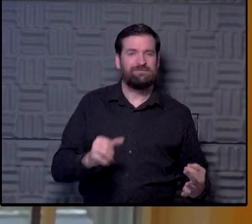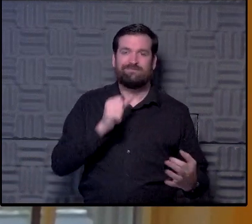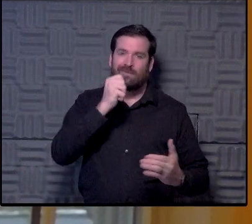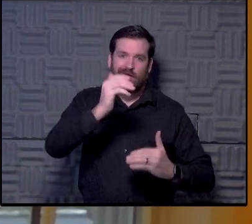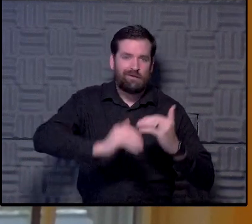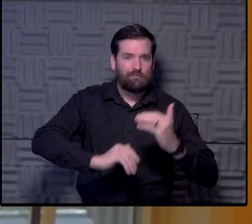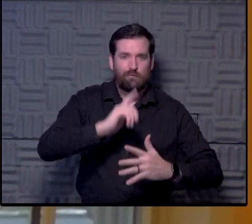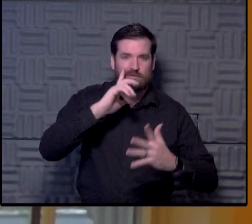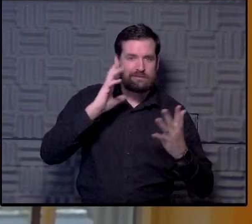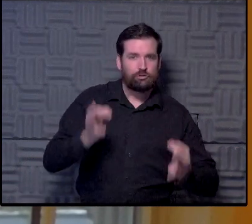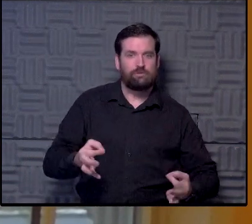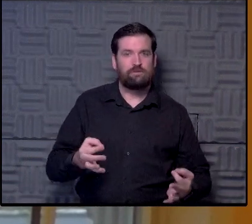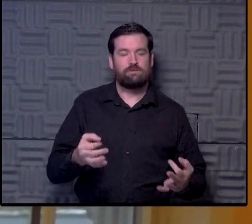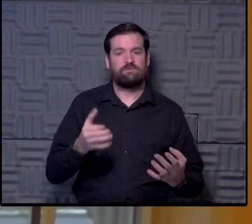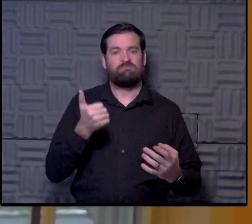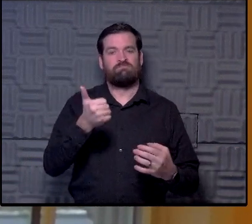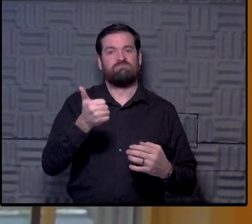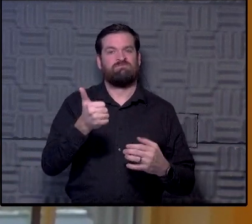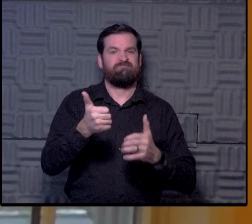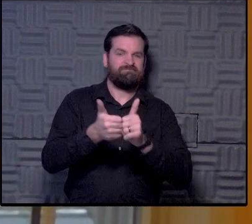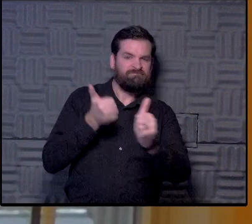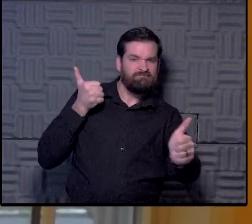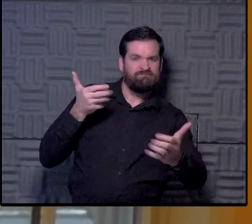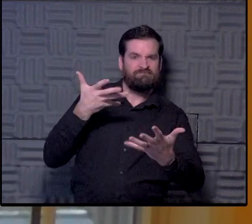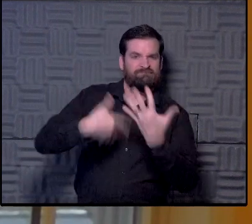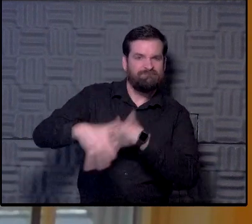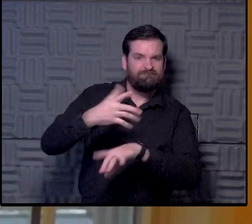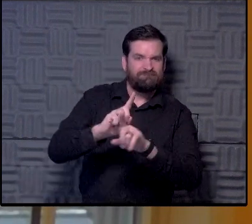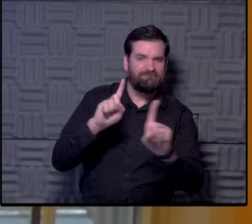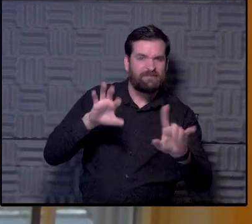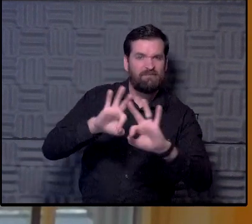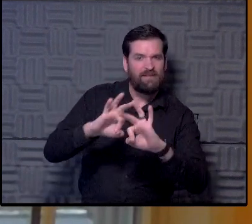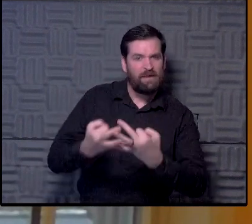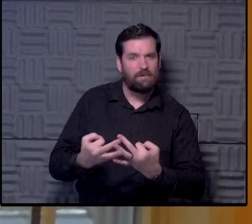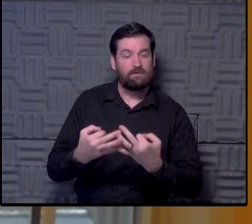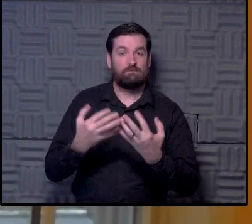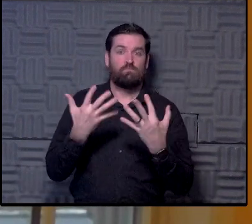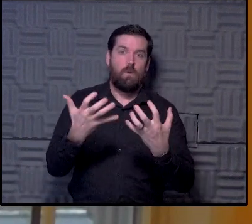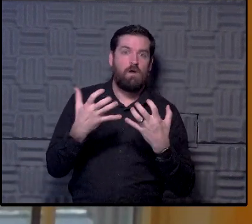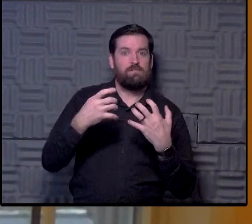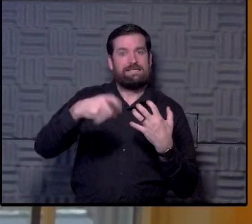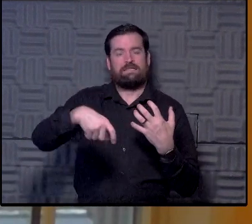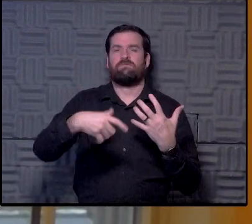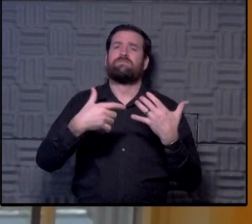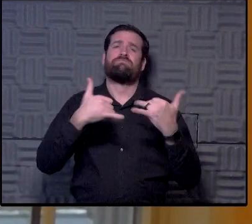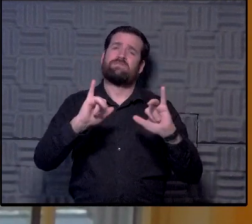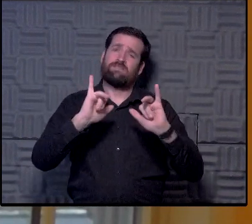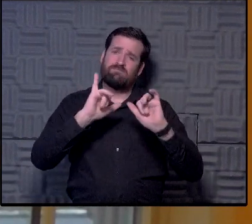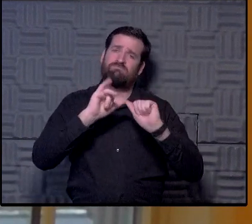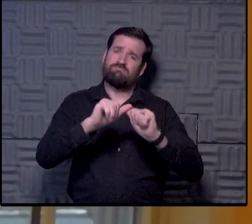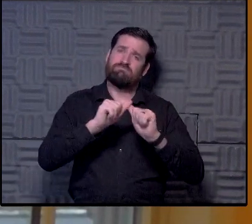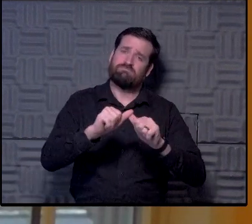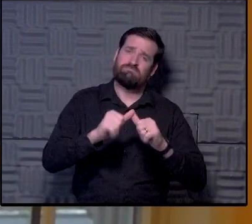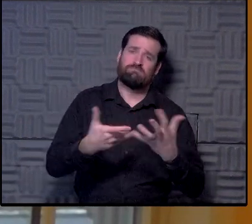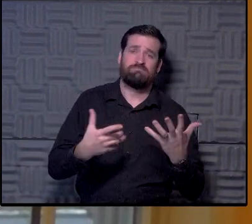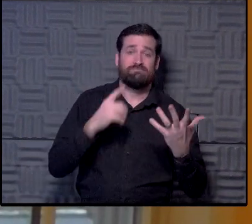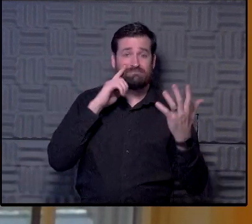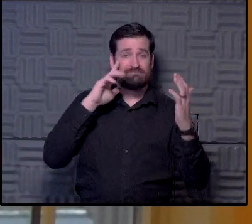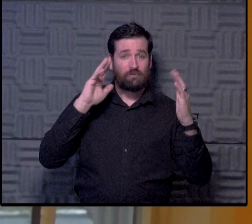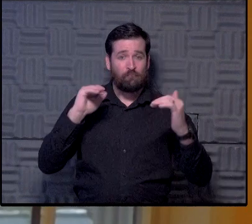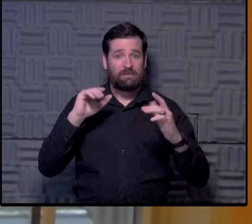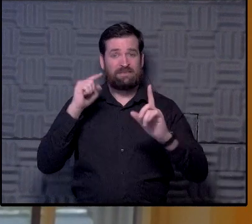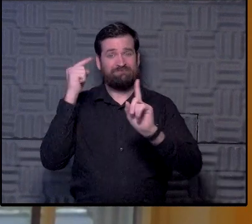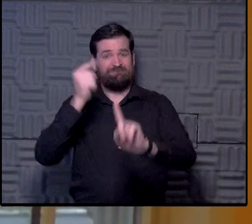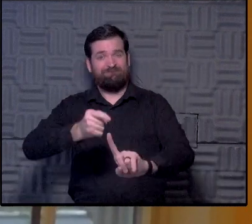sometimes, who have stayed away from family when that's what you want and need. So keep making the hard decisions, and hopefully we'll get to a